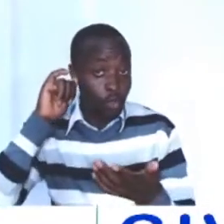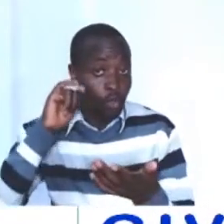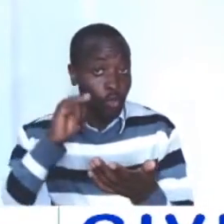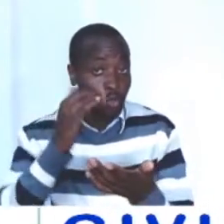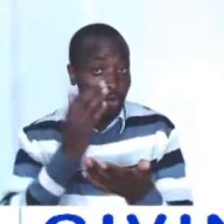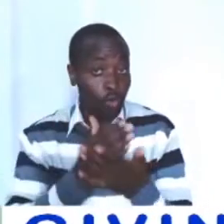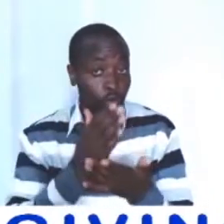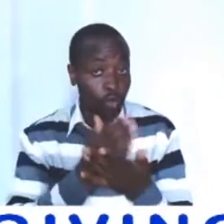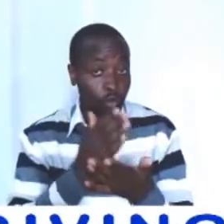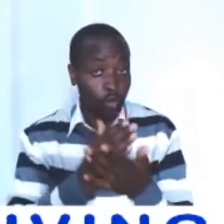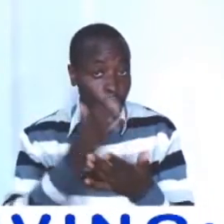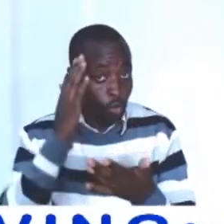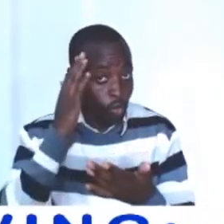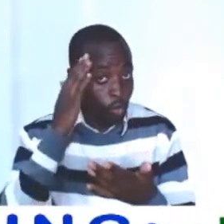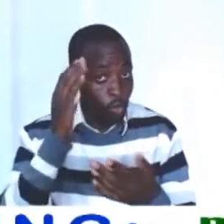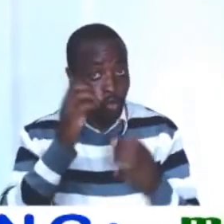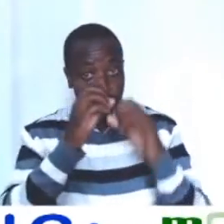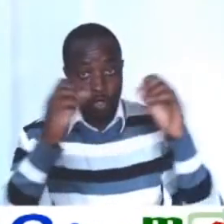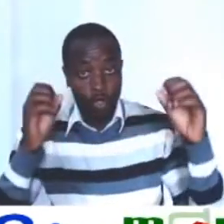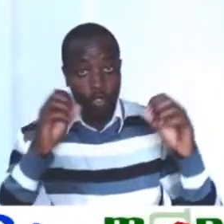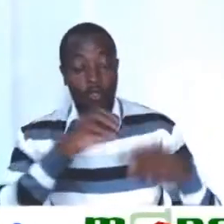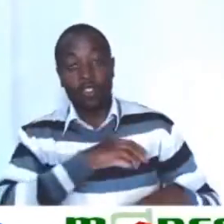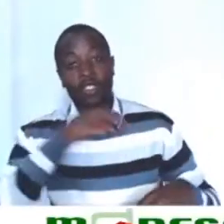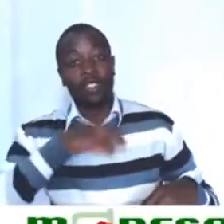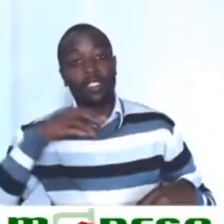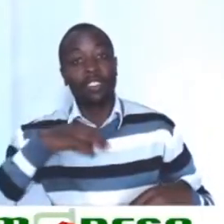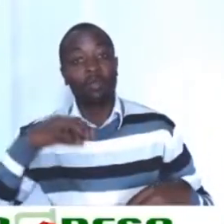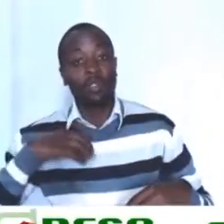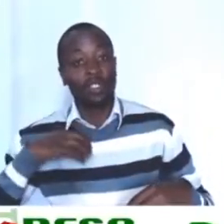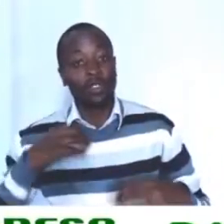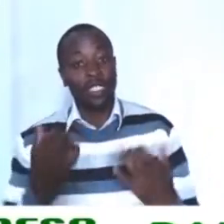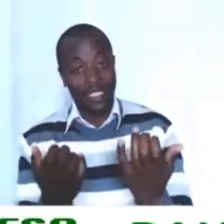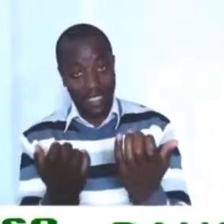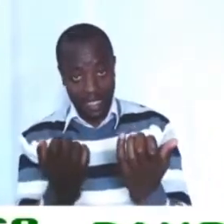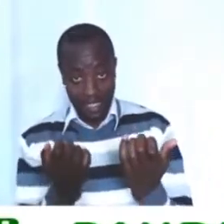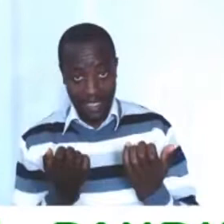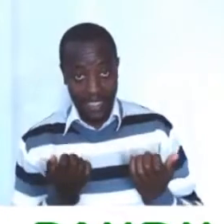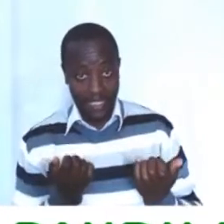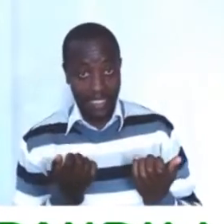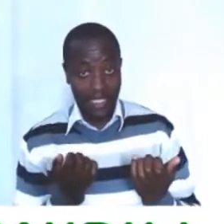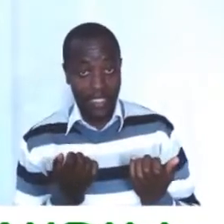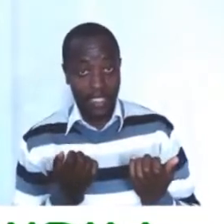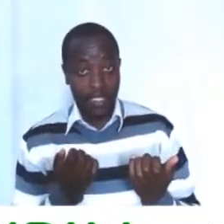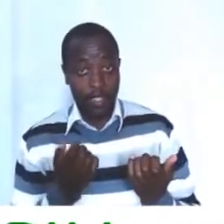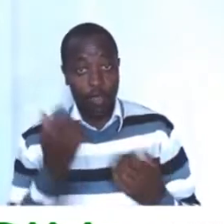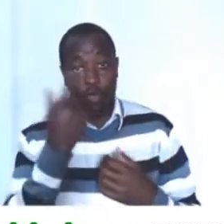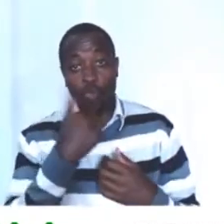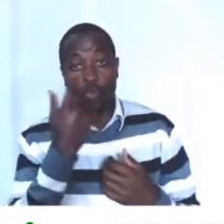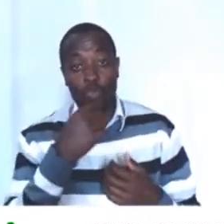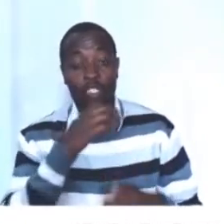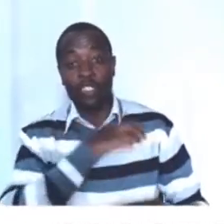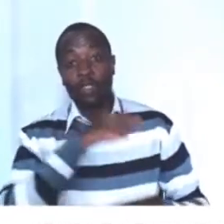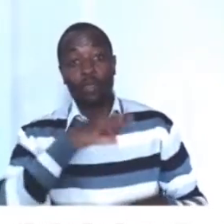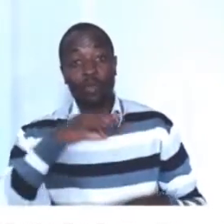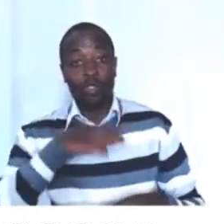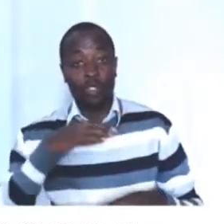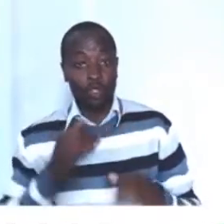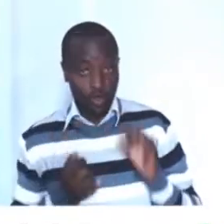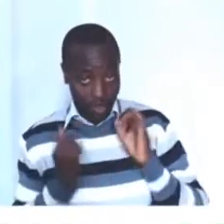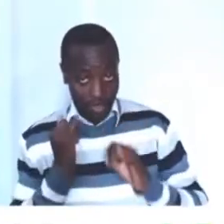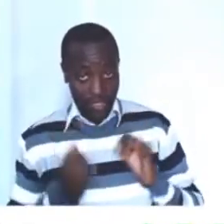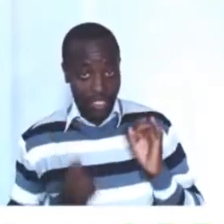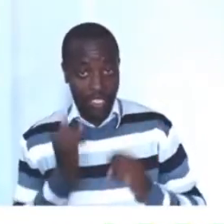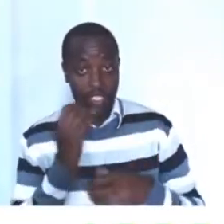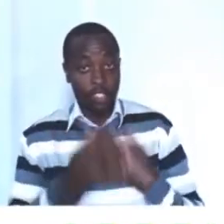them, because they are spiritually discerned. But he who is spiritual judges all